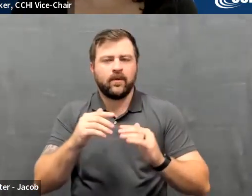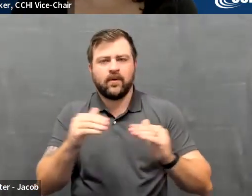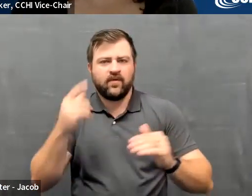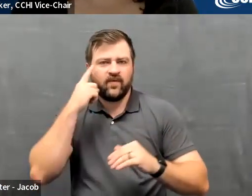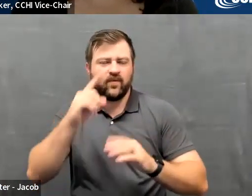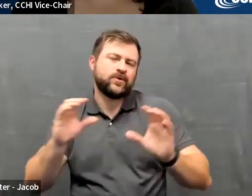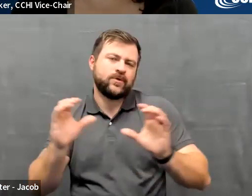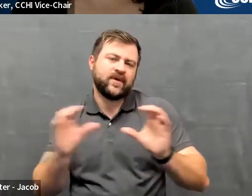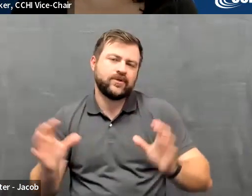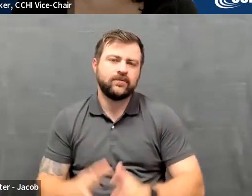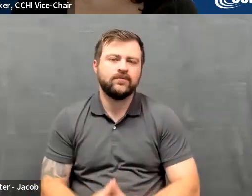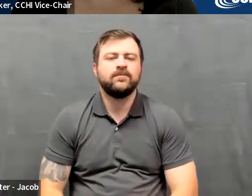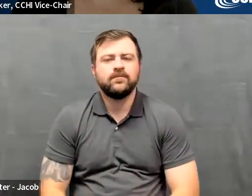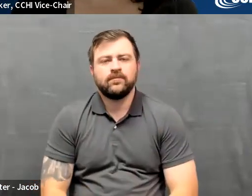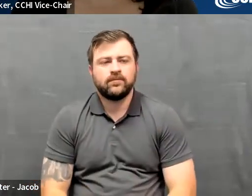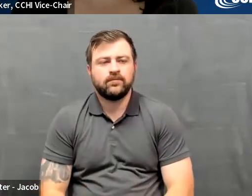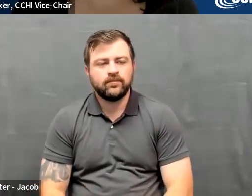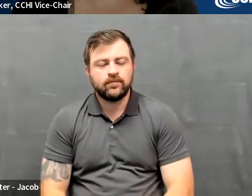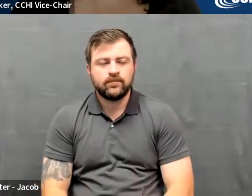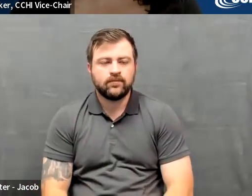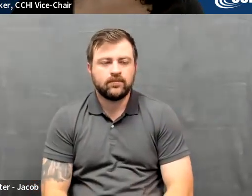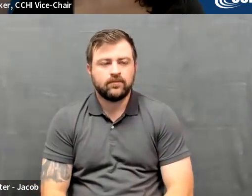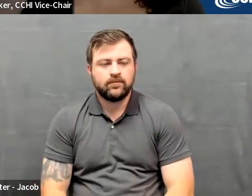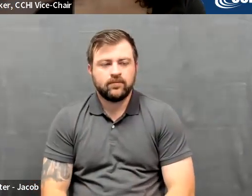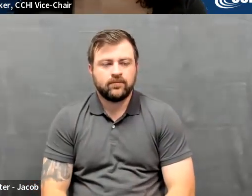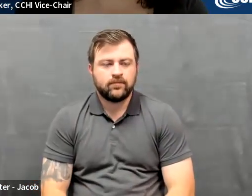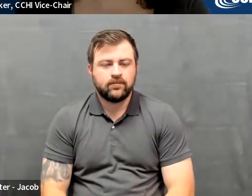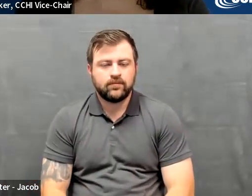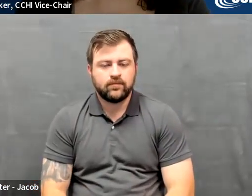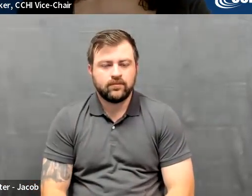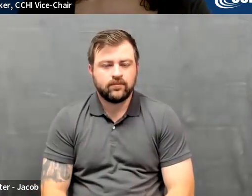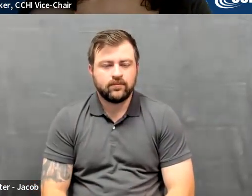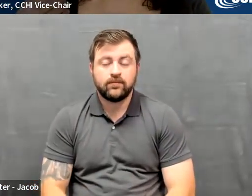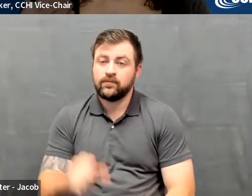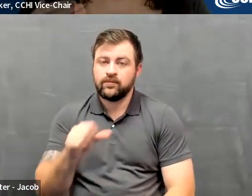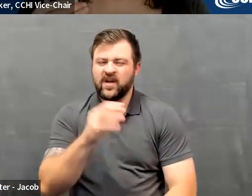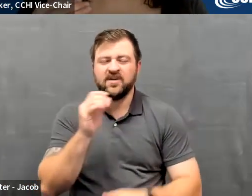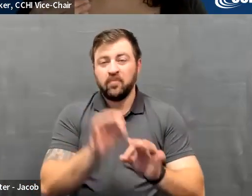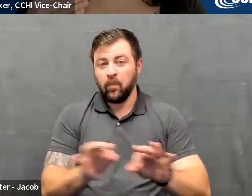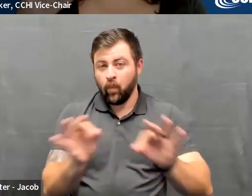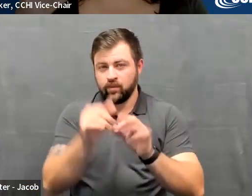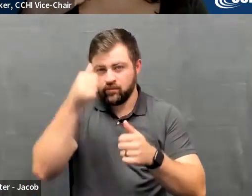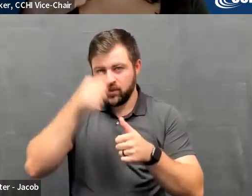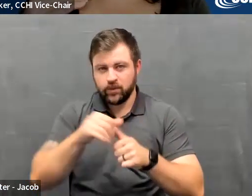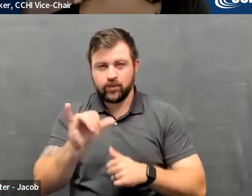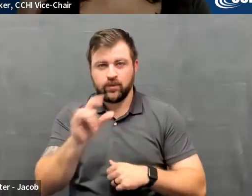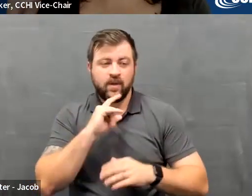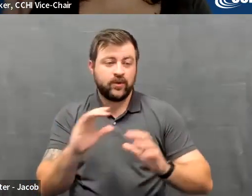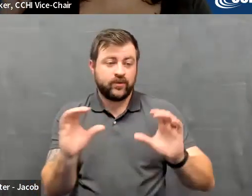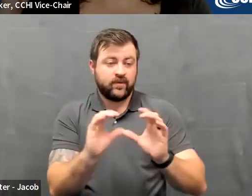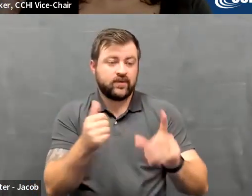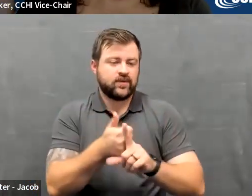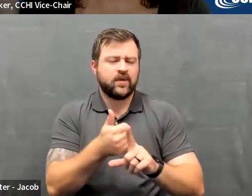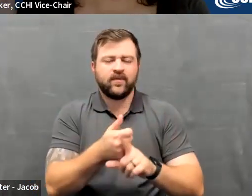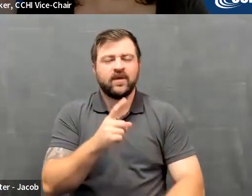for certification. Mm-hmm. Absolutely. And it's important to remember that certification is